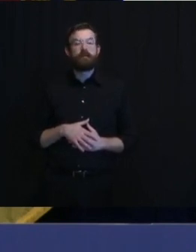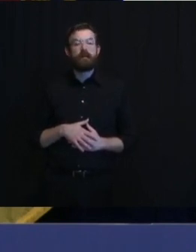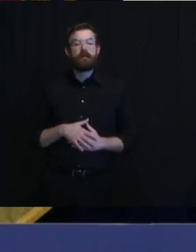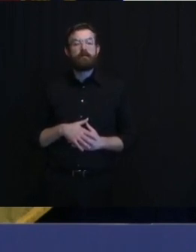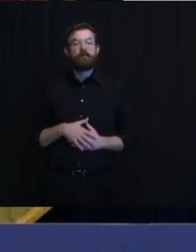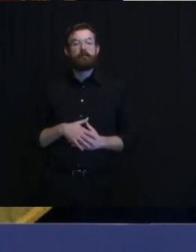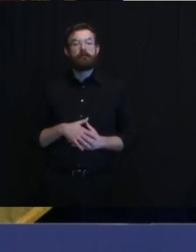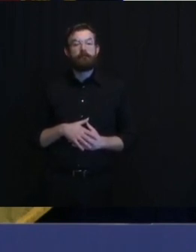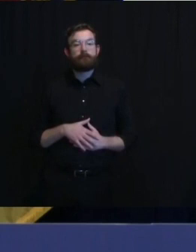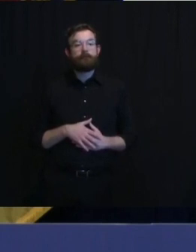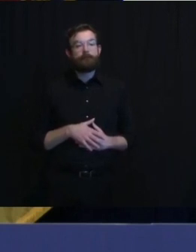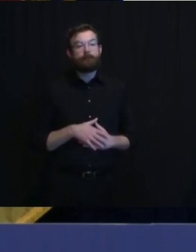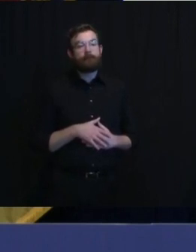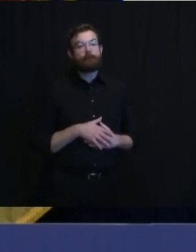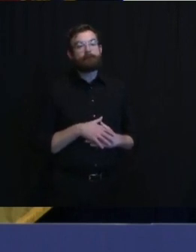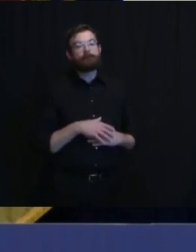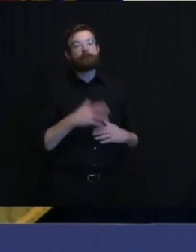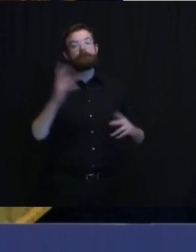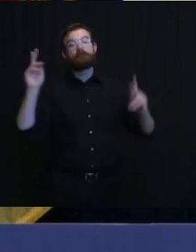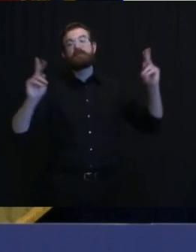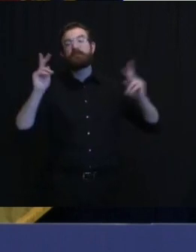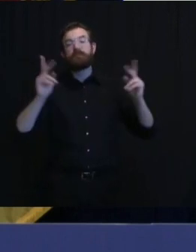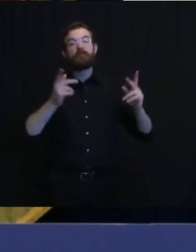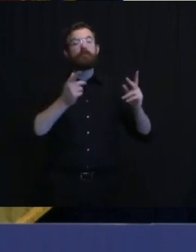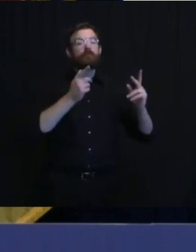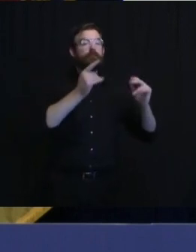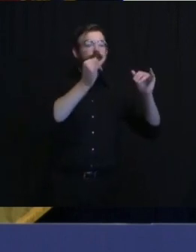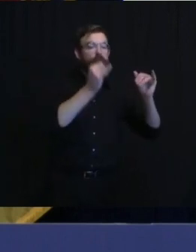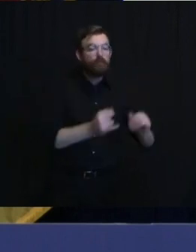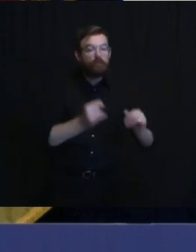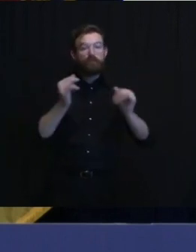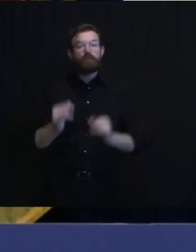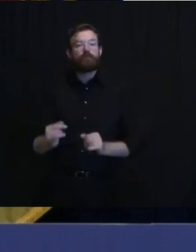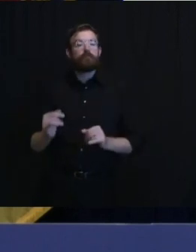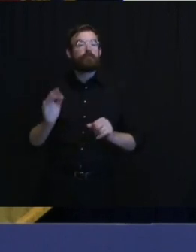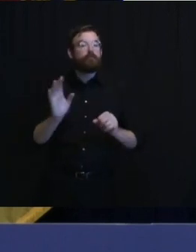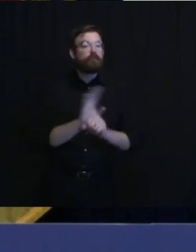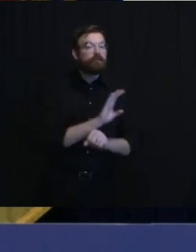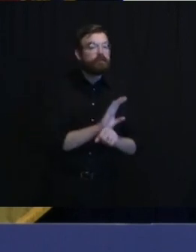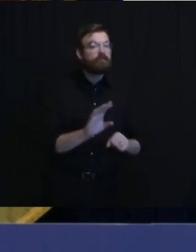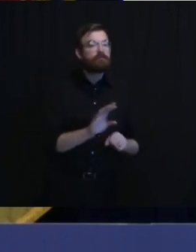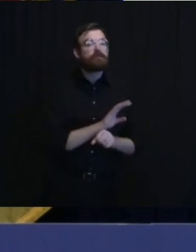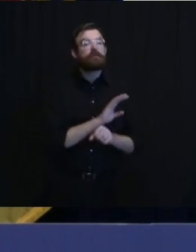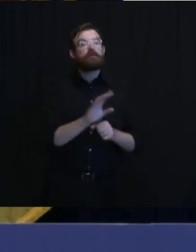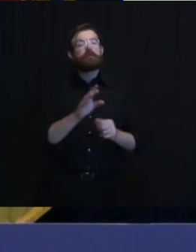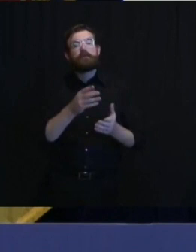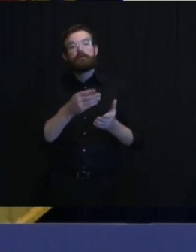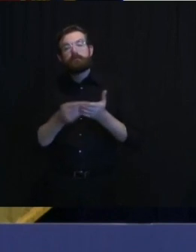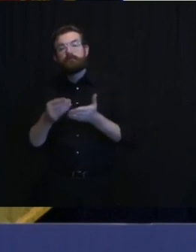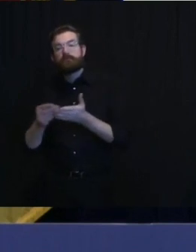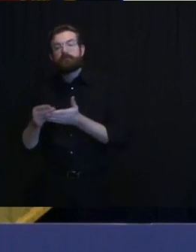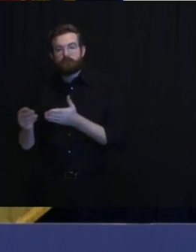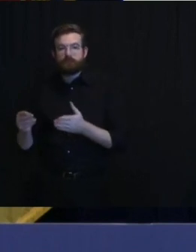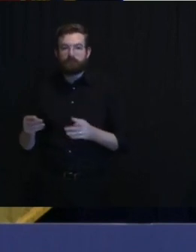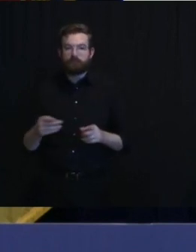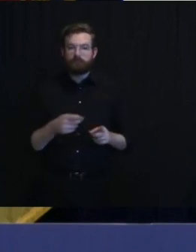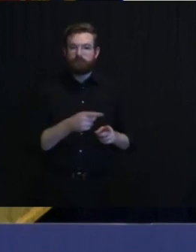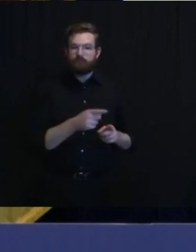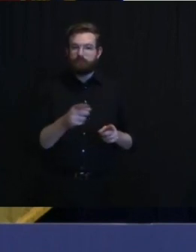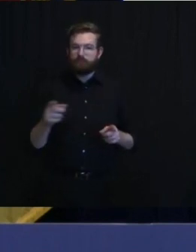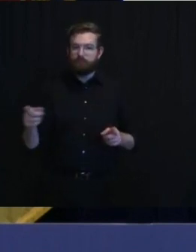us to pay for a comprehensive program toward shrinking the inequities in our state.